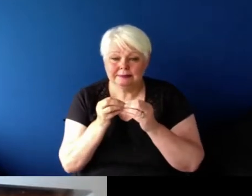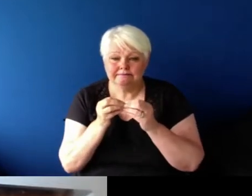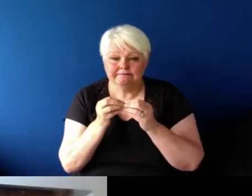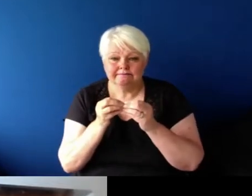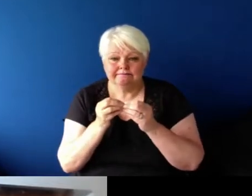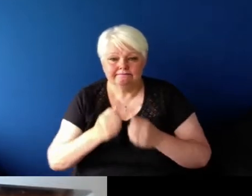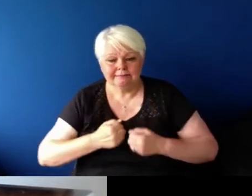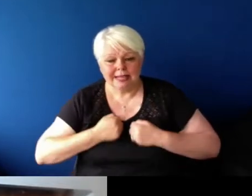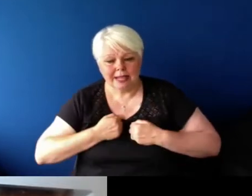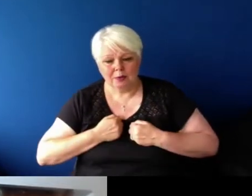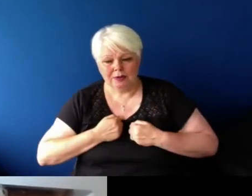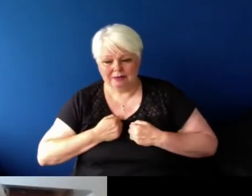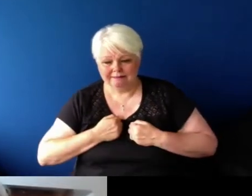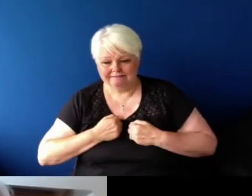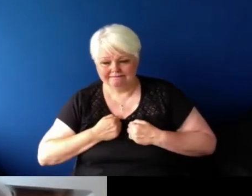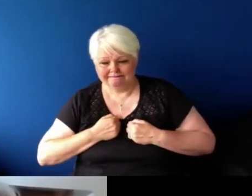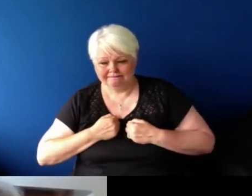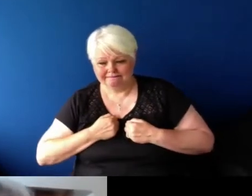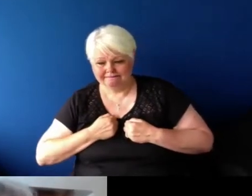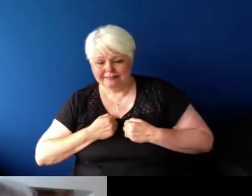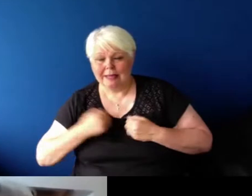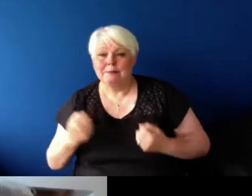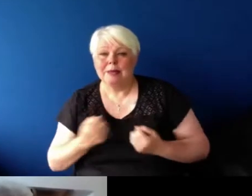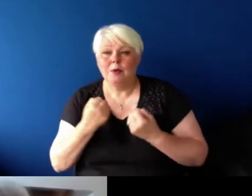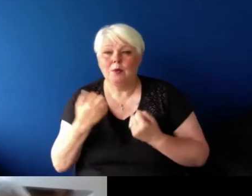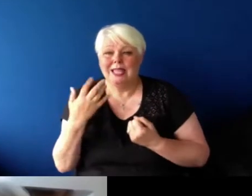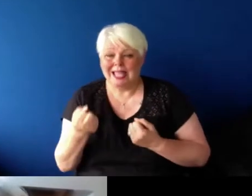our innate power to be creative